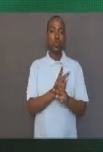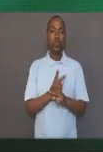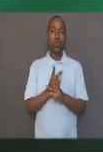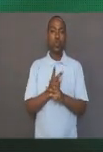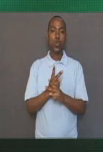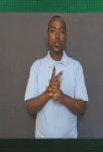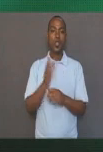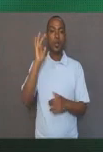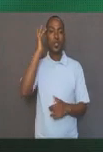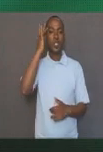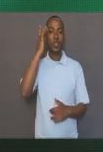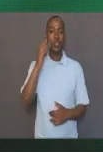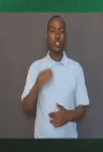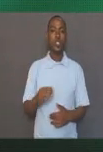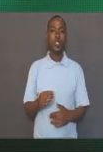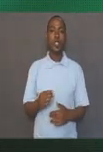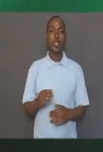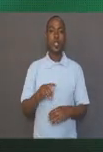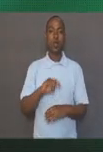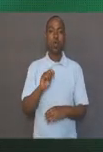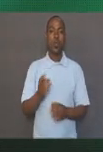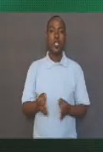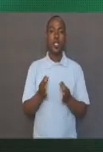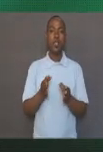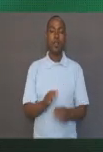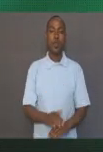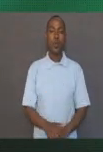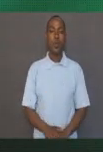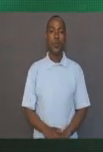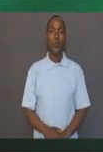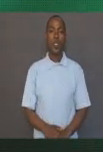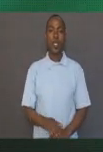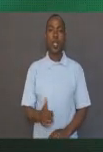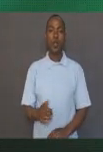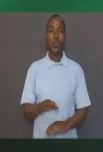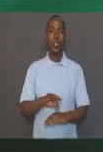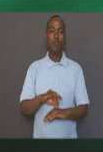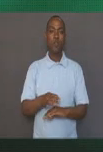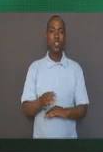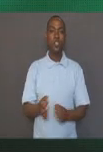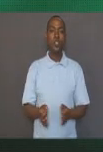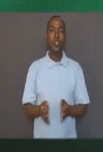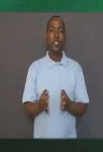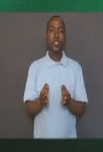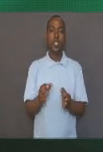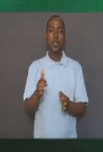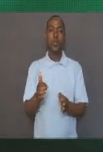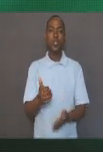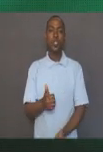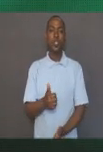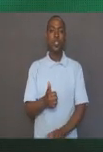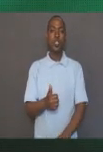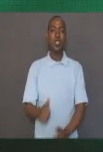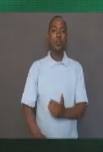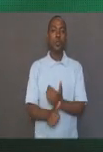Some biologists work on parasitic infections that affect humans, while